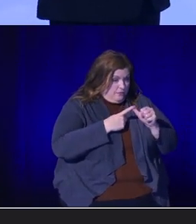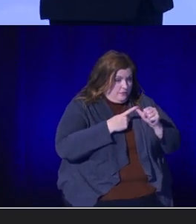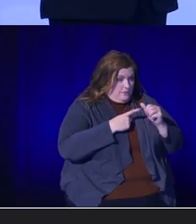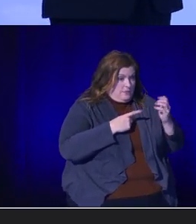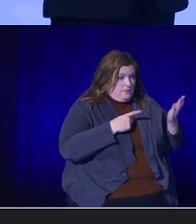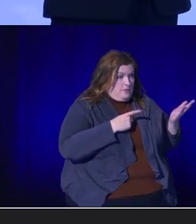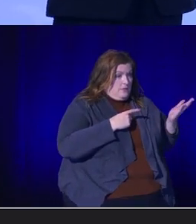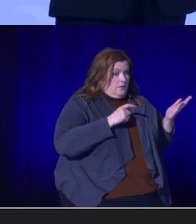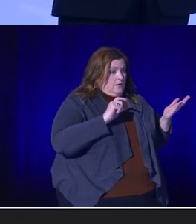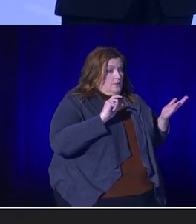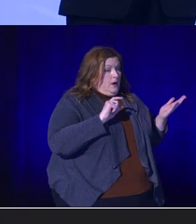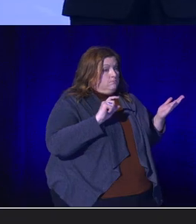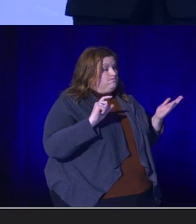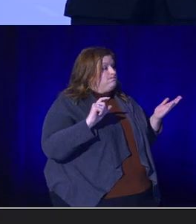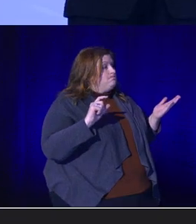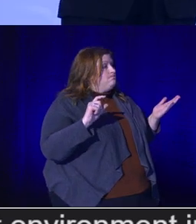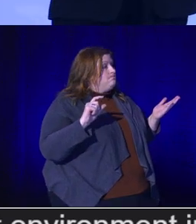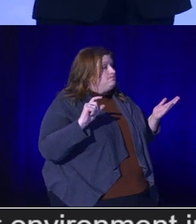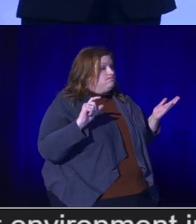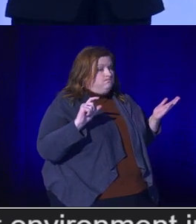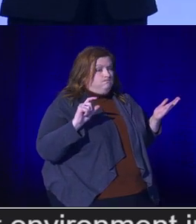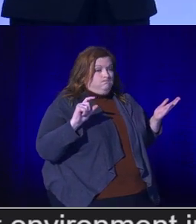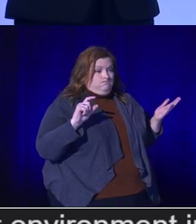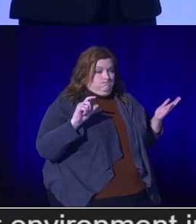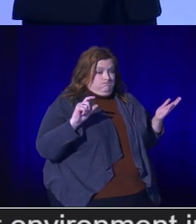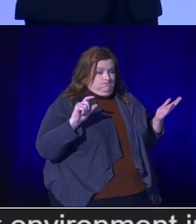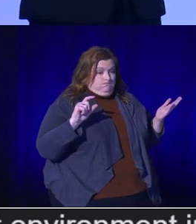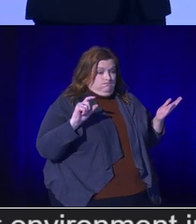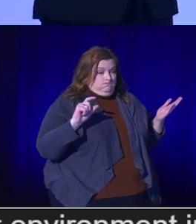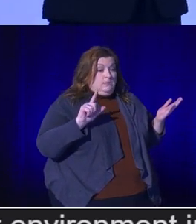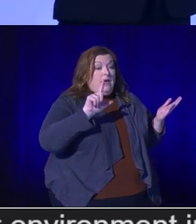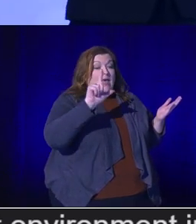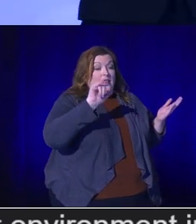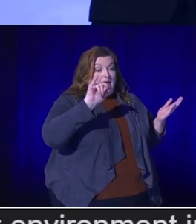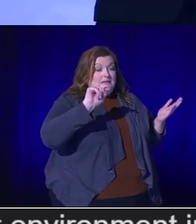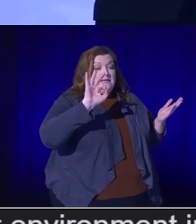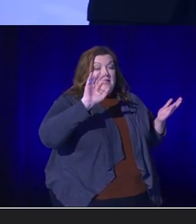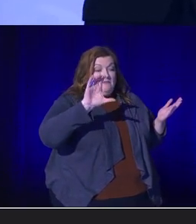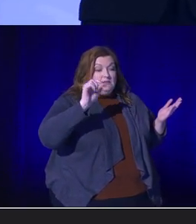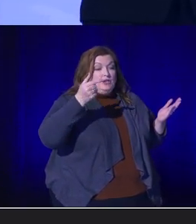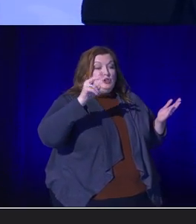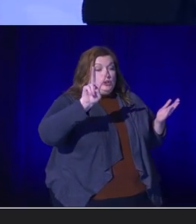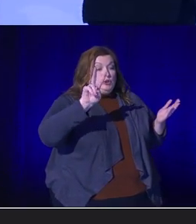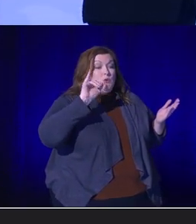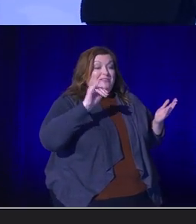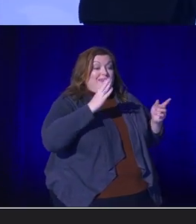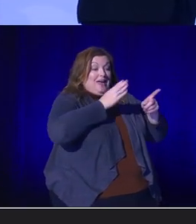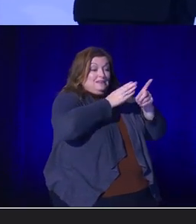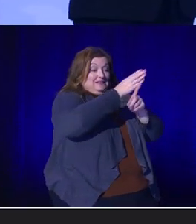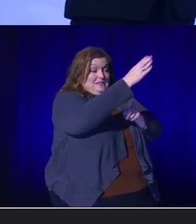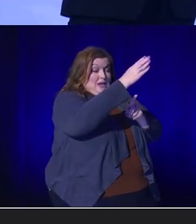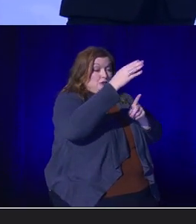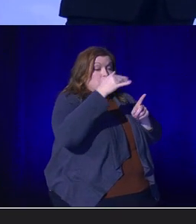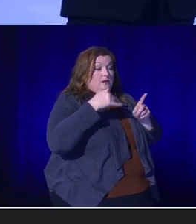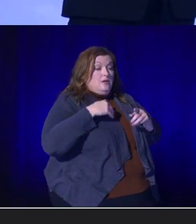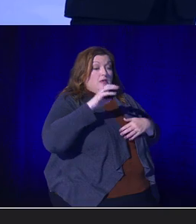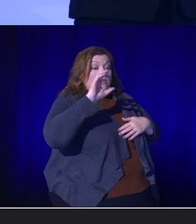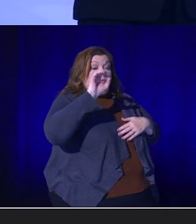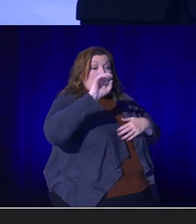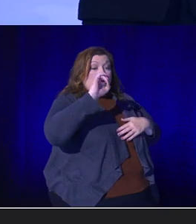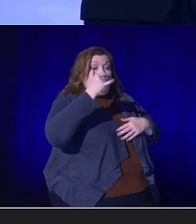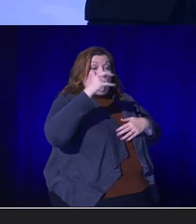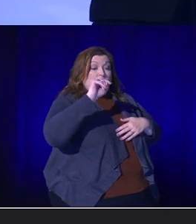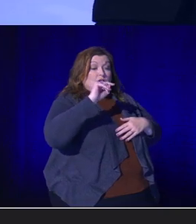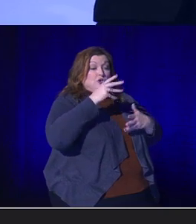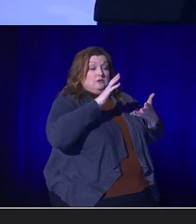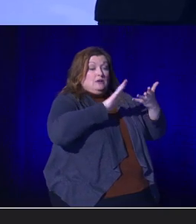G2. So we're using a glyme electrolyte now instead of a carbonate. And now we see that coefficient increases almost twice. So now